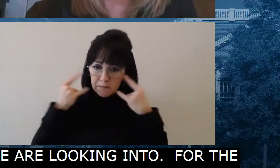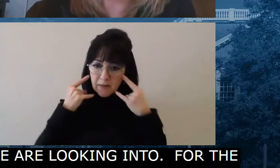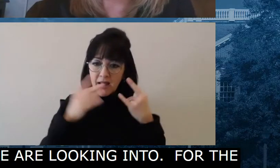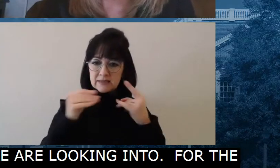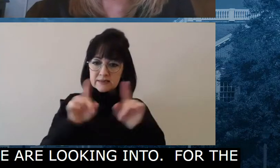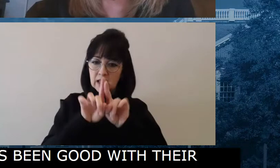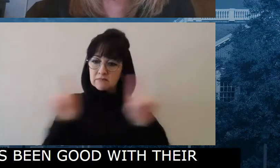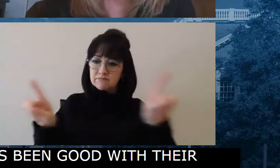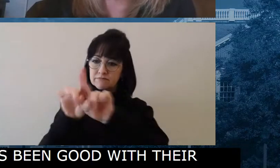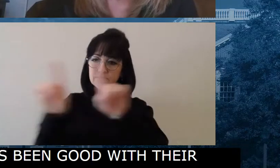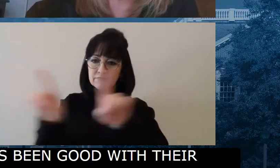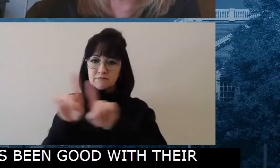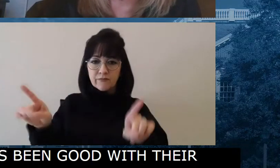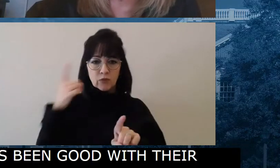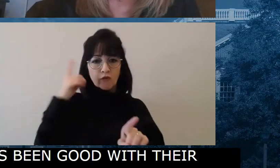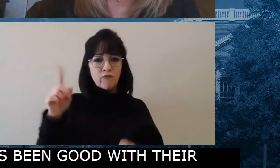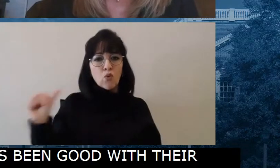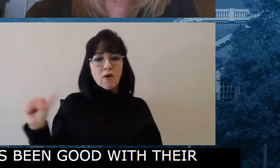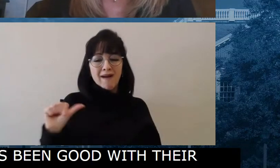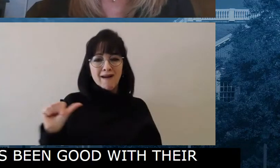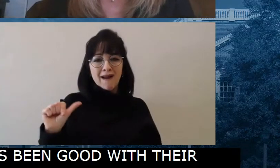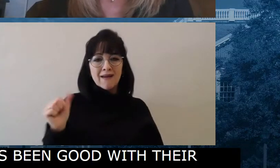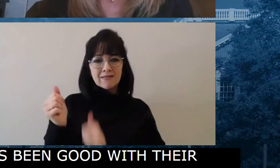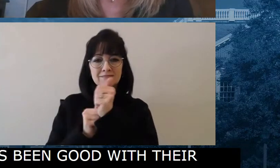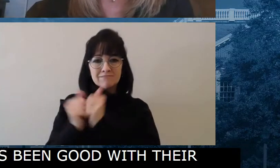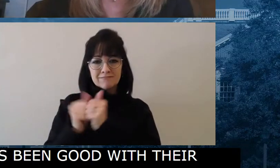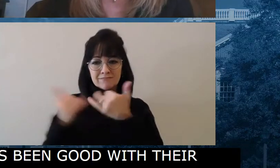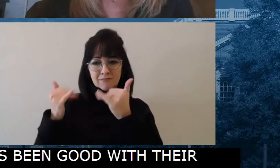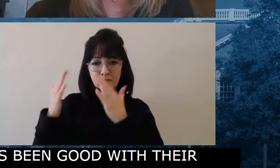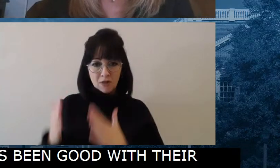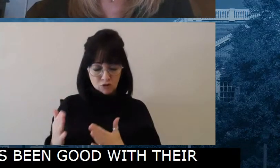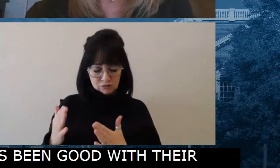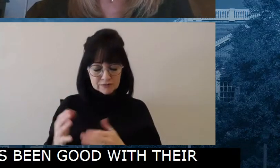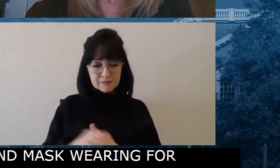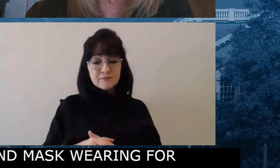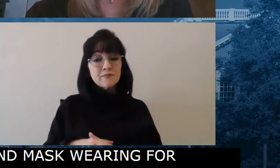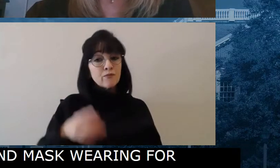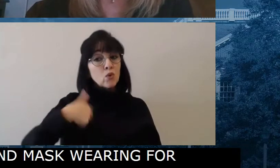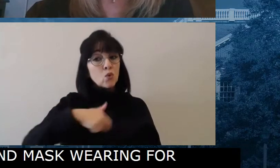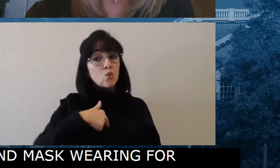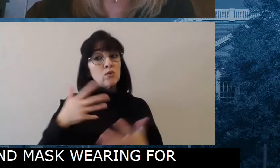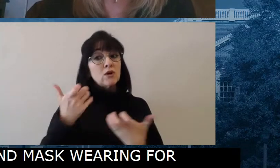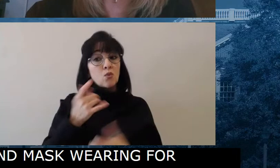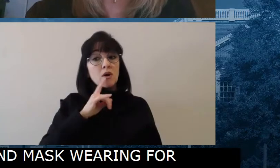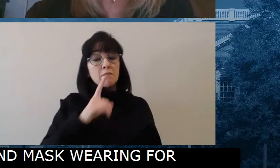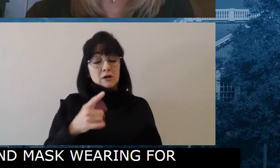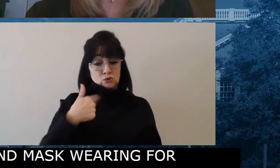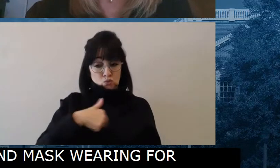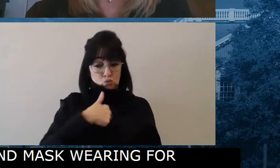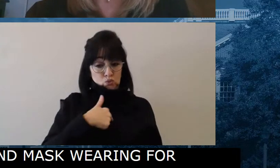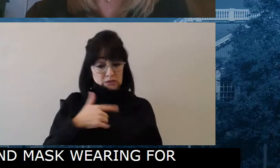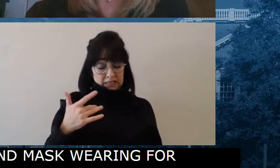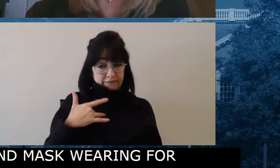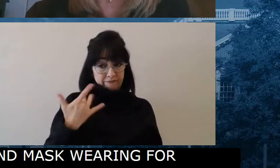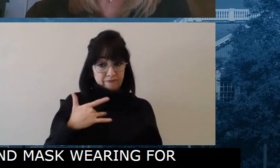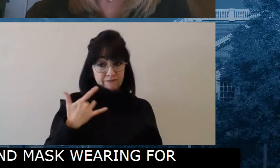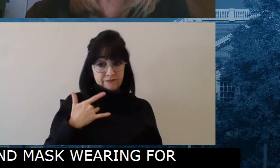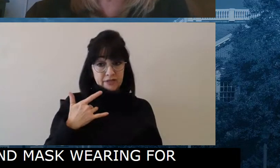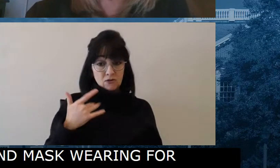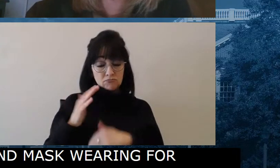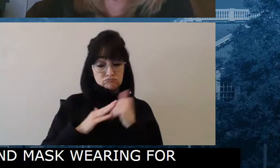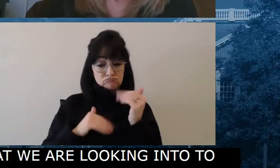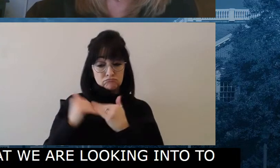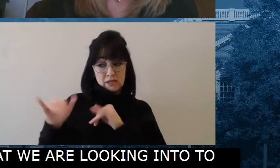are looking into to make sure that we as a state feel comfortable about the approach that's being